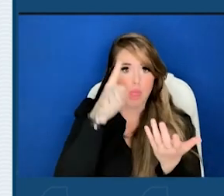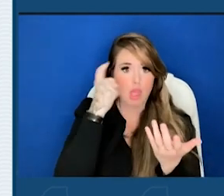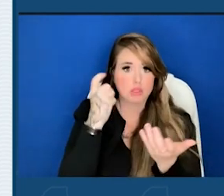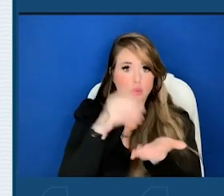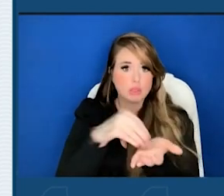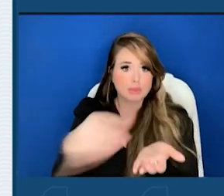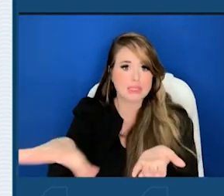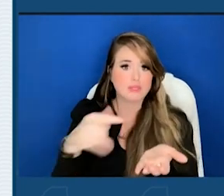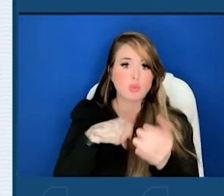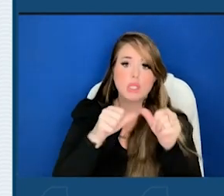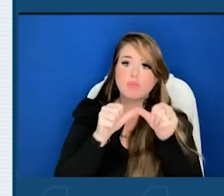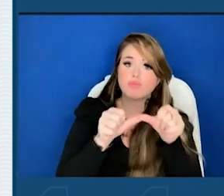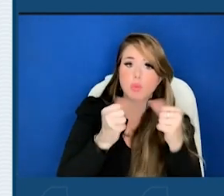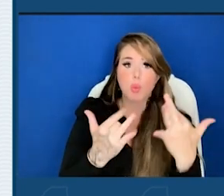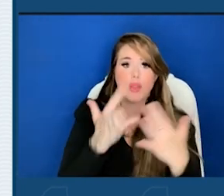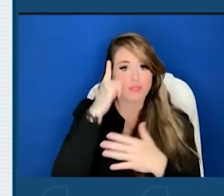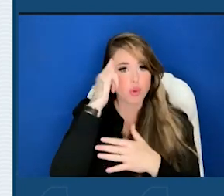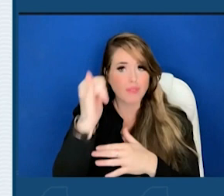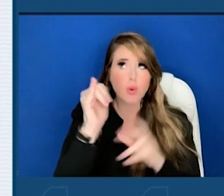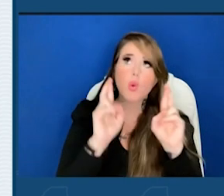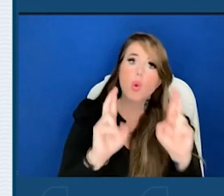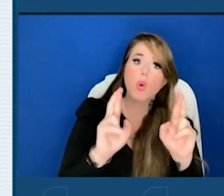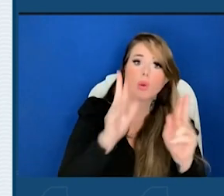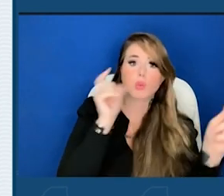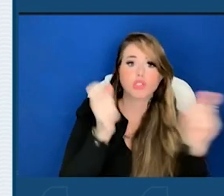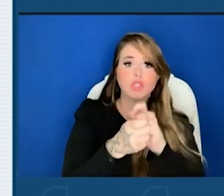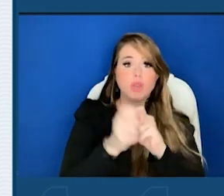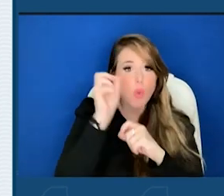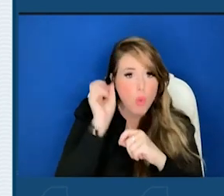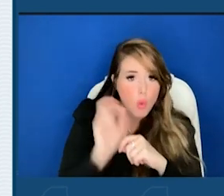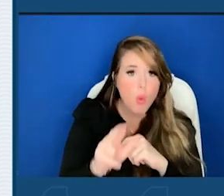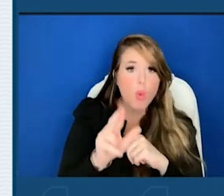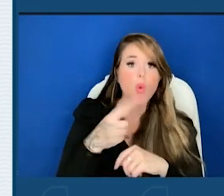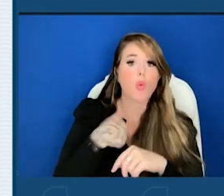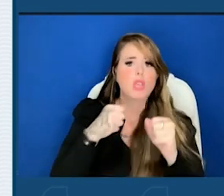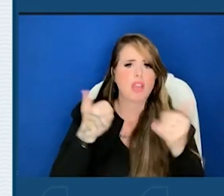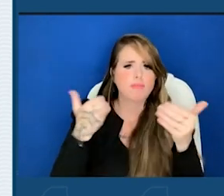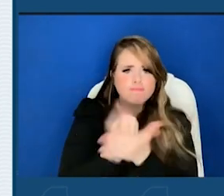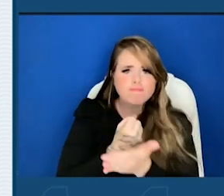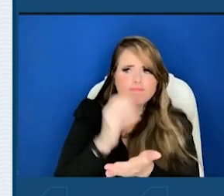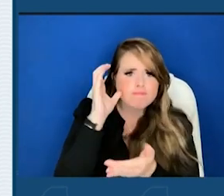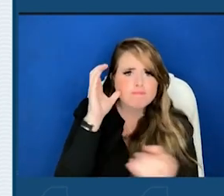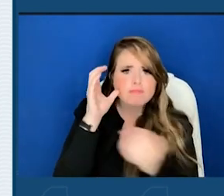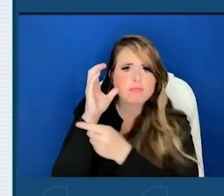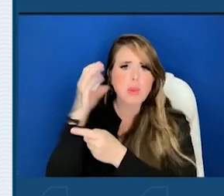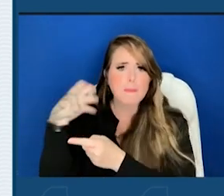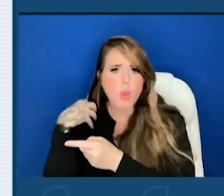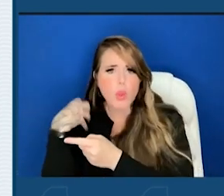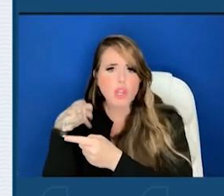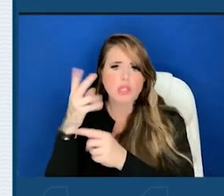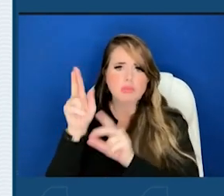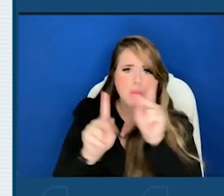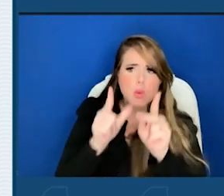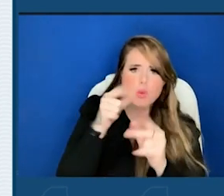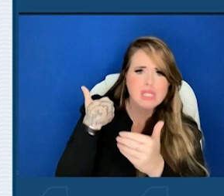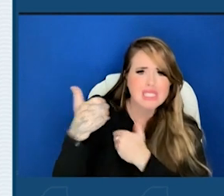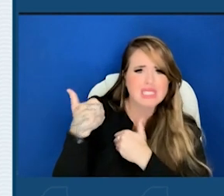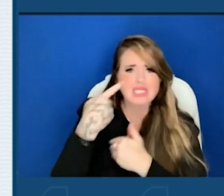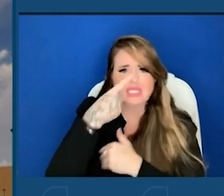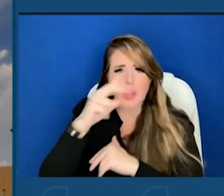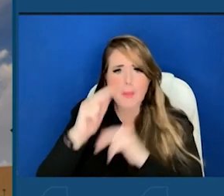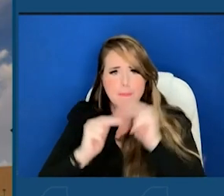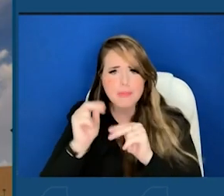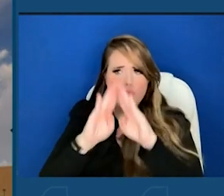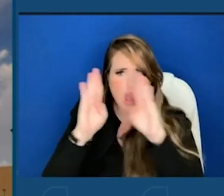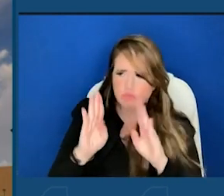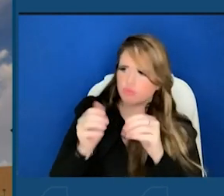changes, or we can meet the demand of employers and people who want us to build more houses. And that's what we're talking about. One way